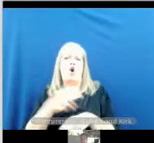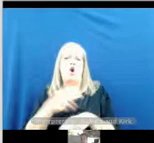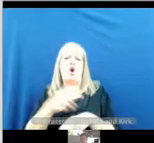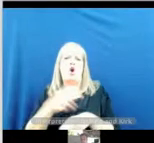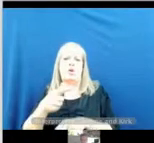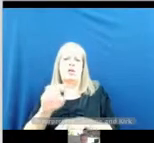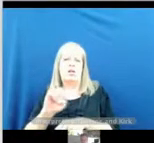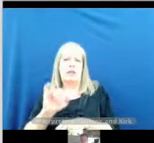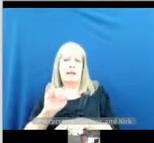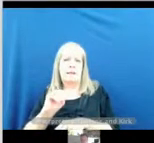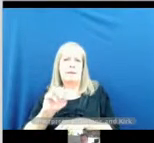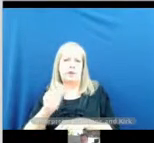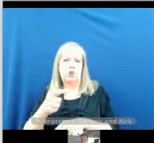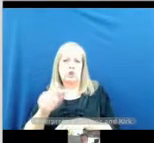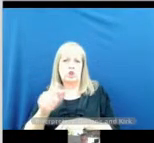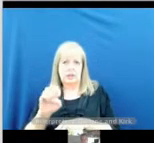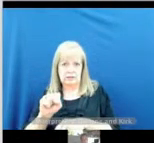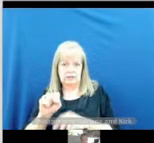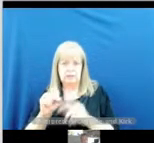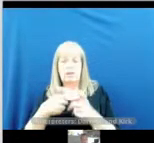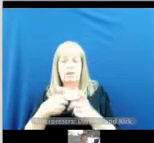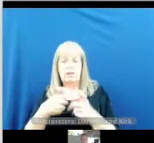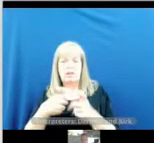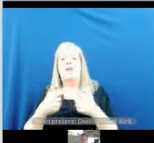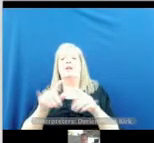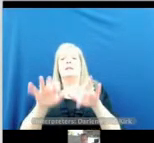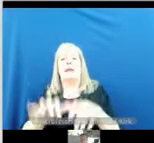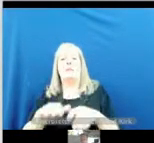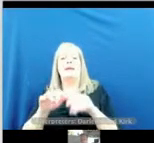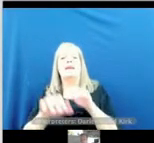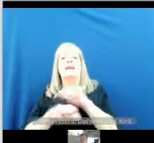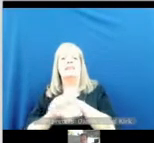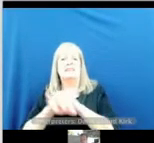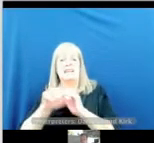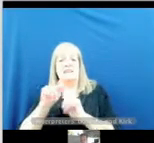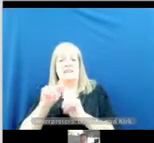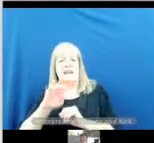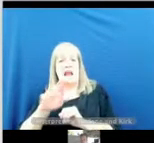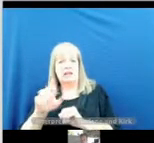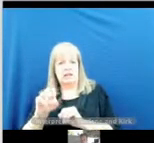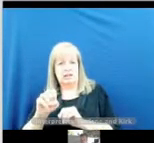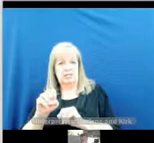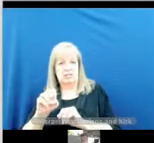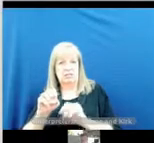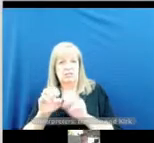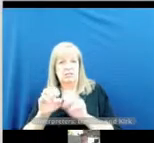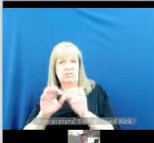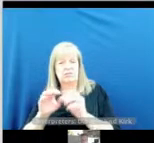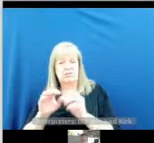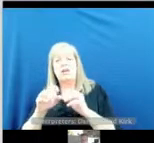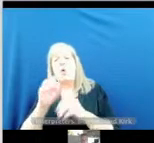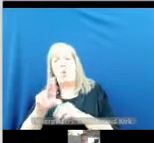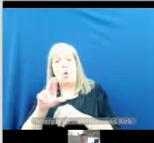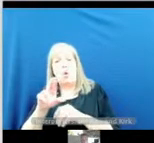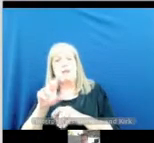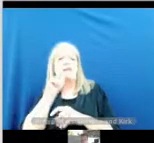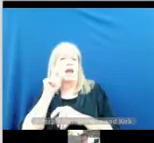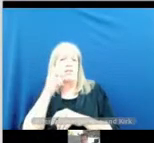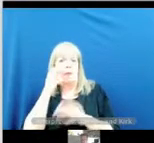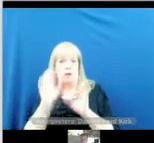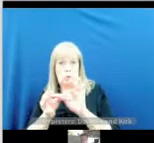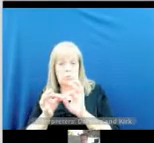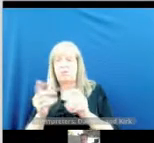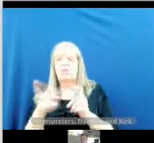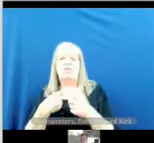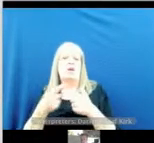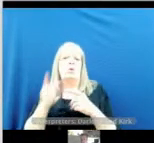and you put in tactile sign language or deafblind interpreting, and you will get a very nice array of images that are